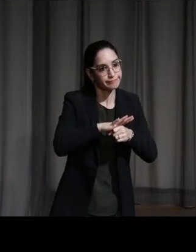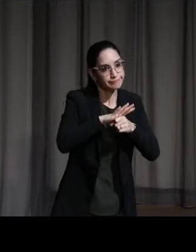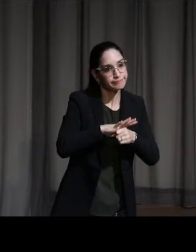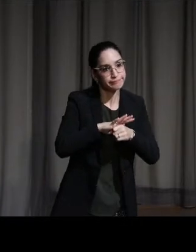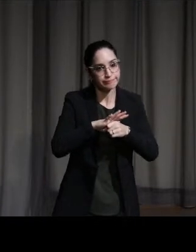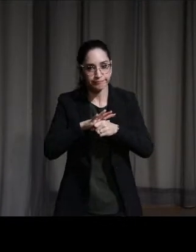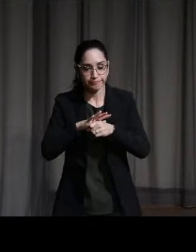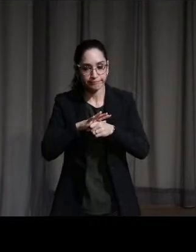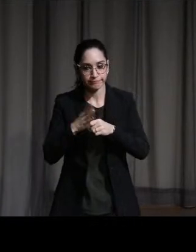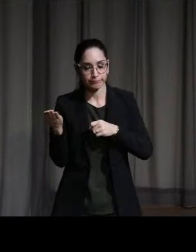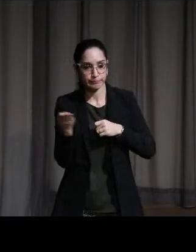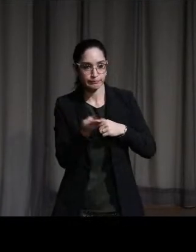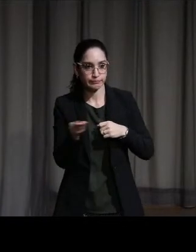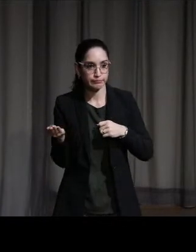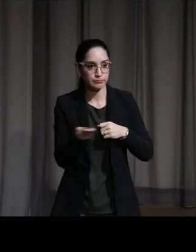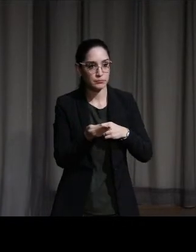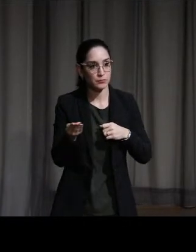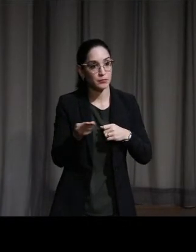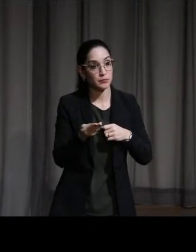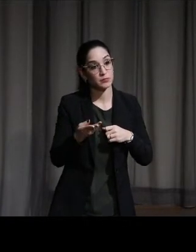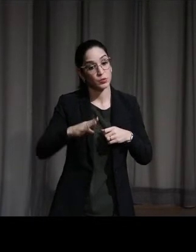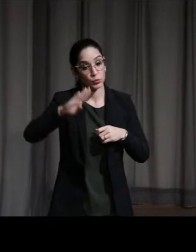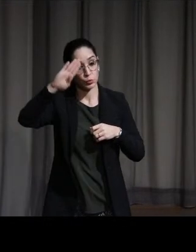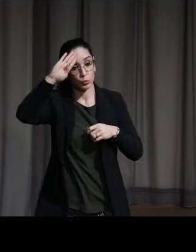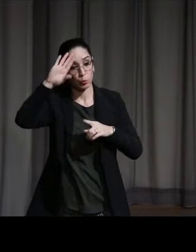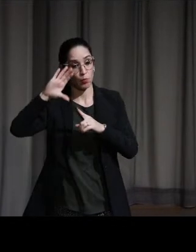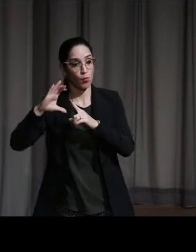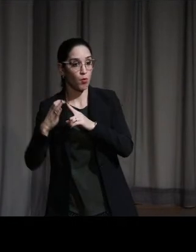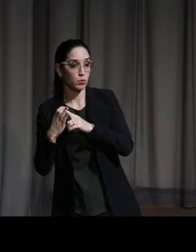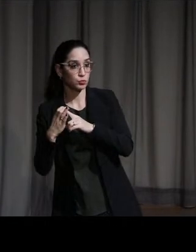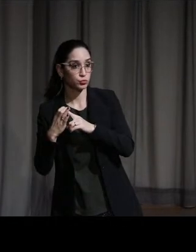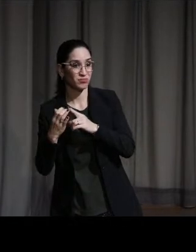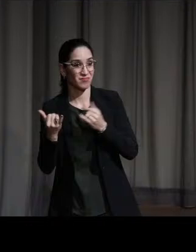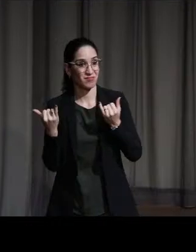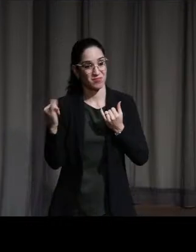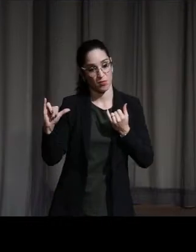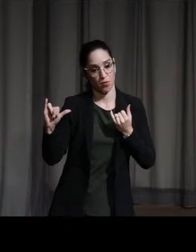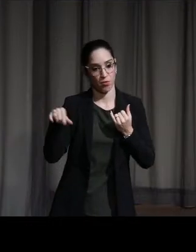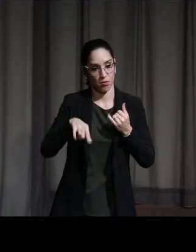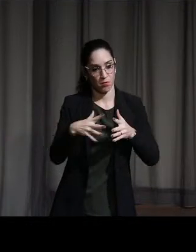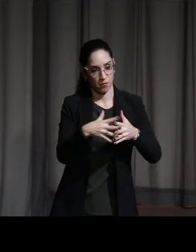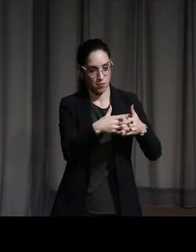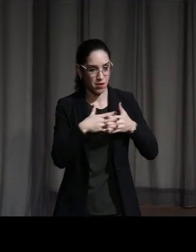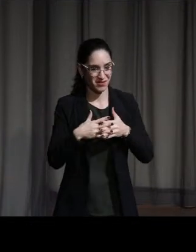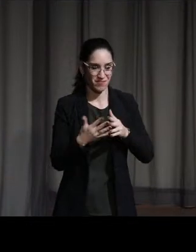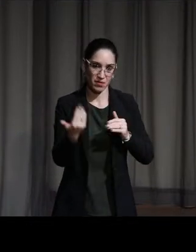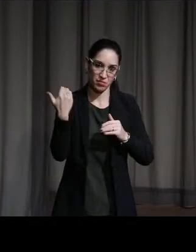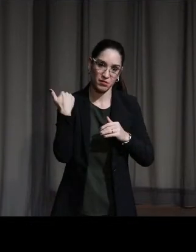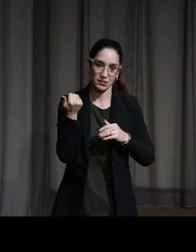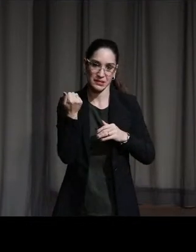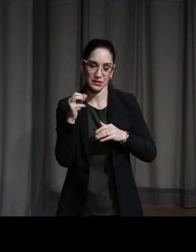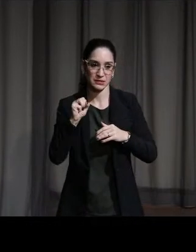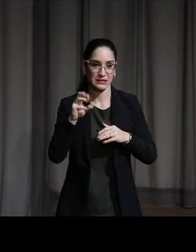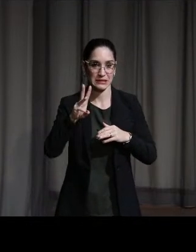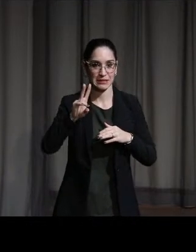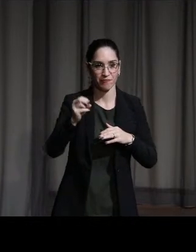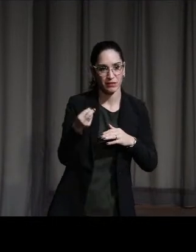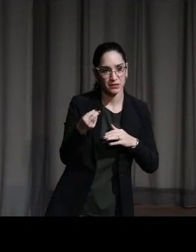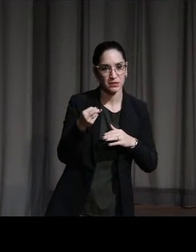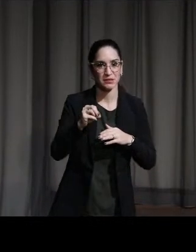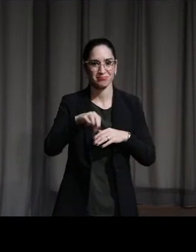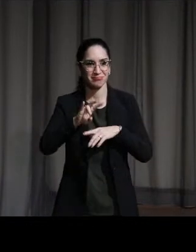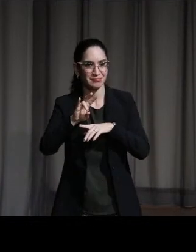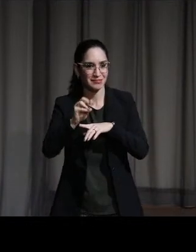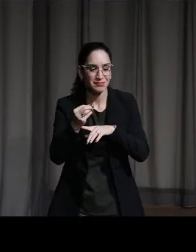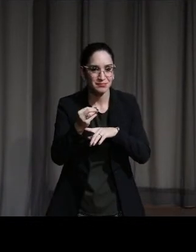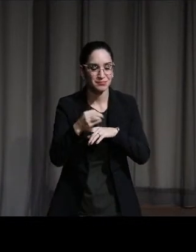direction that Cuban cultural politics is being pulled, and I think would be even pulled further by the time we get to the 1970s. And what happened, as you talk